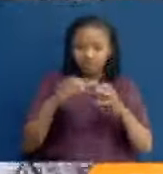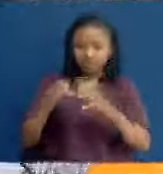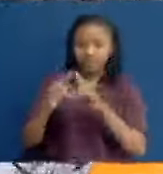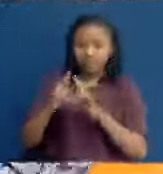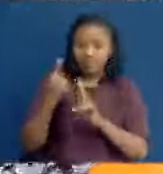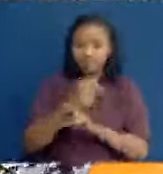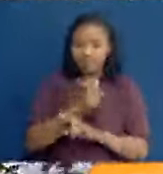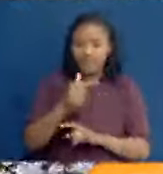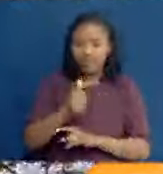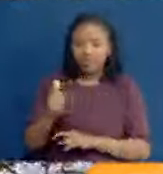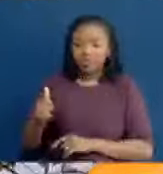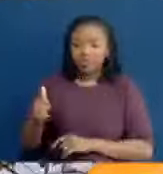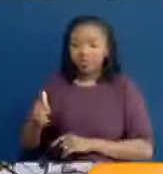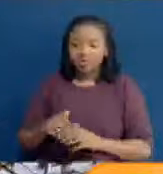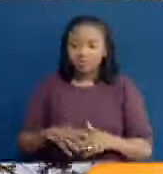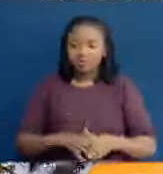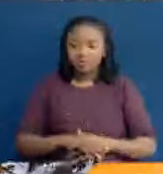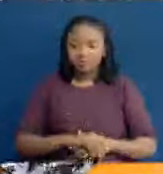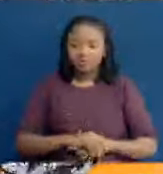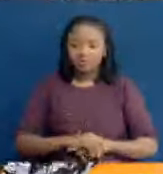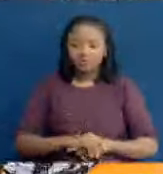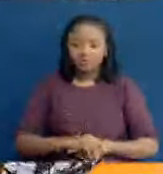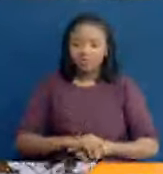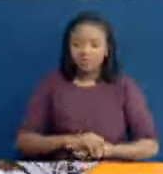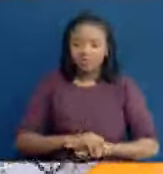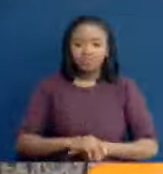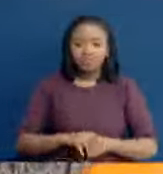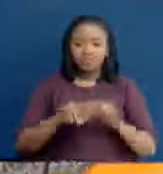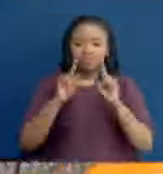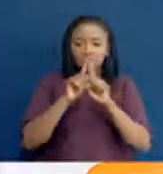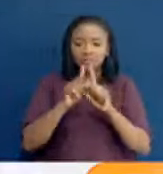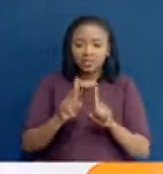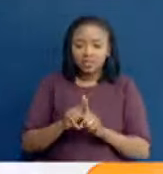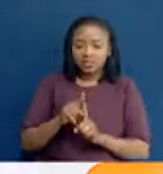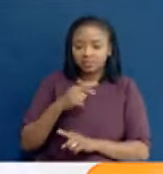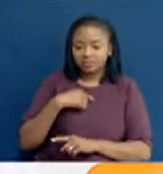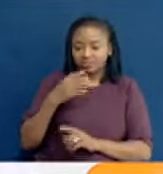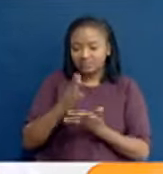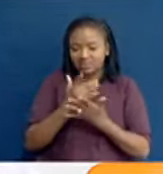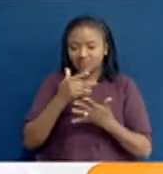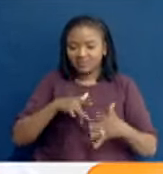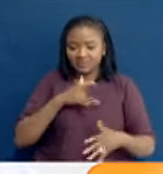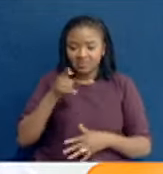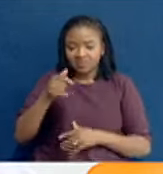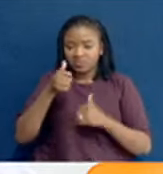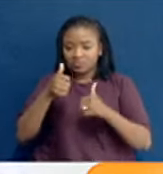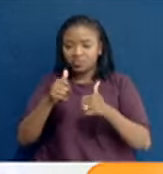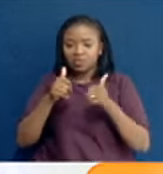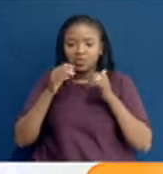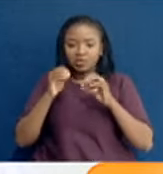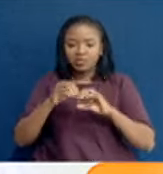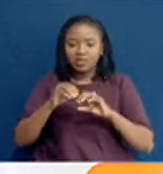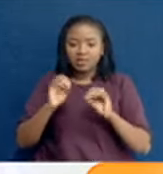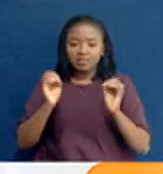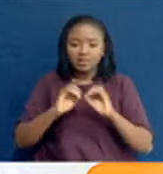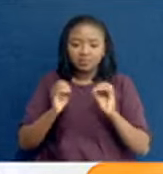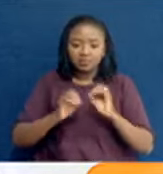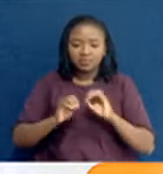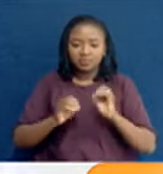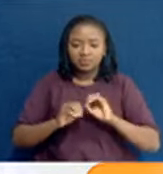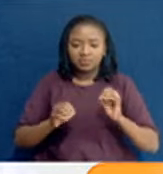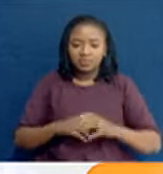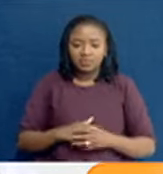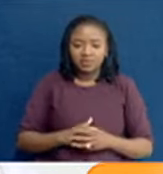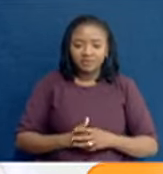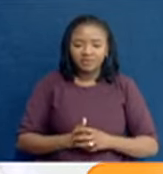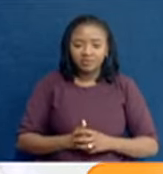crusaders hold that carbon trade is somewhat a decoy. When you bring in the carbon markets, now we are drifting us from the core, you know,